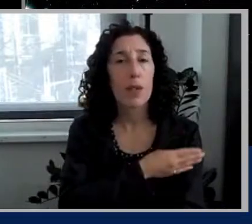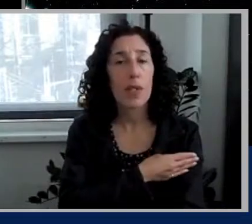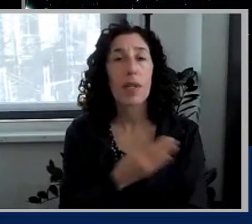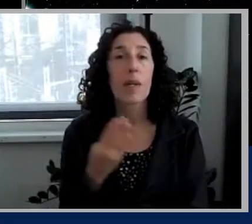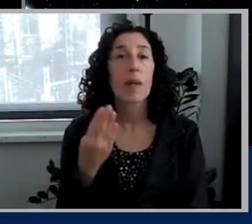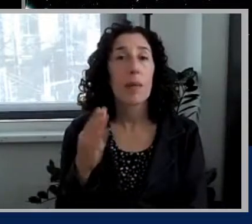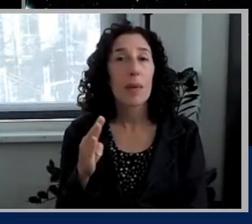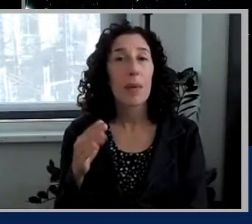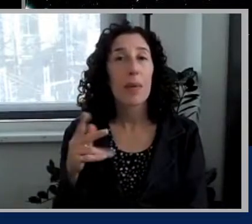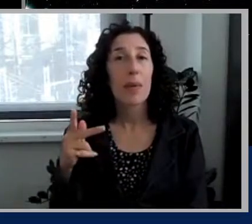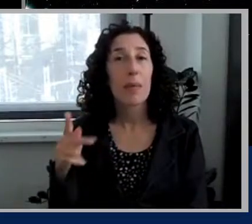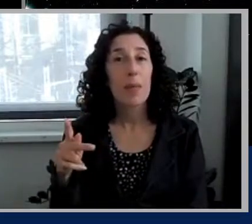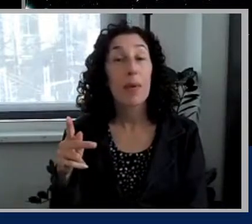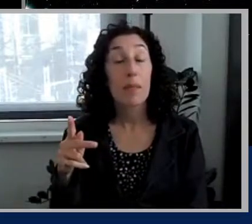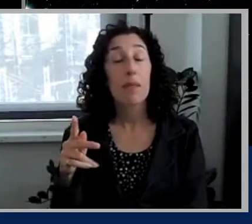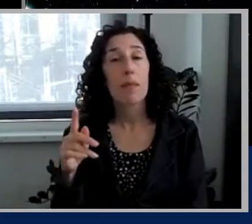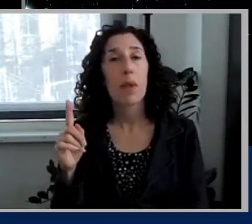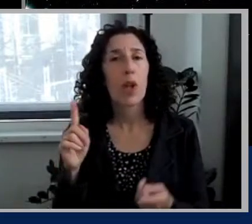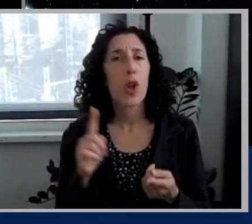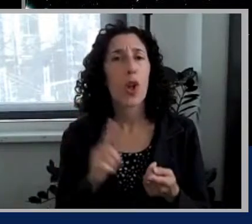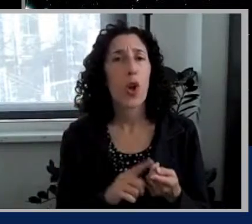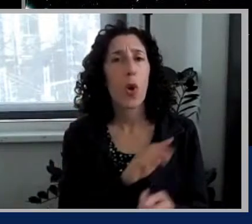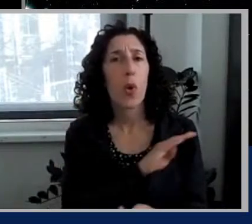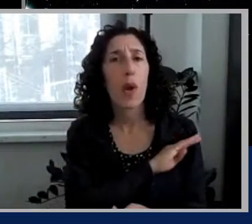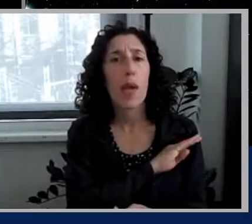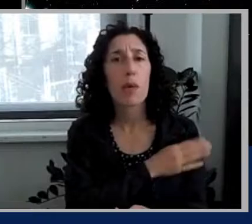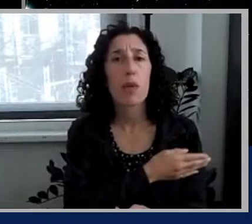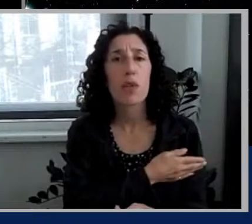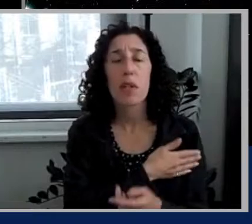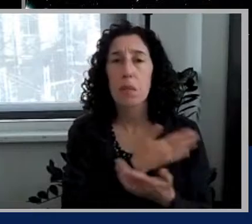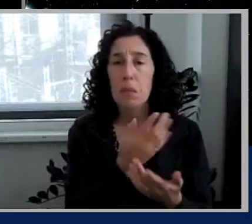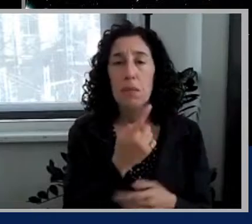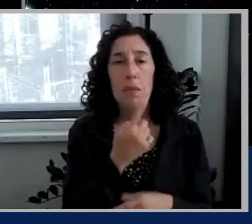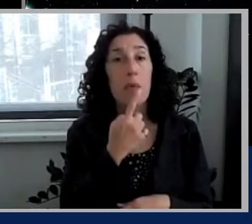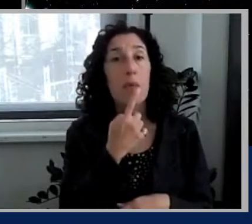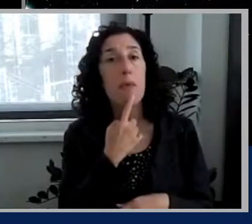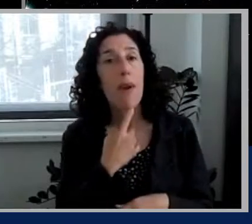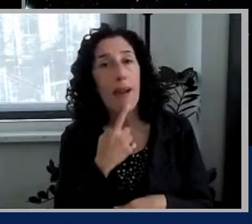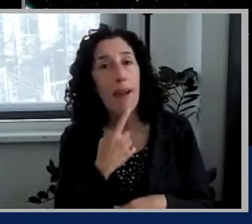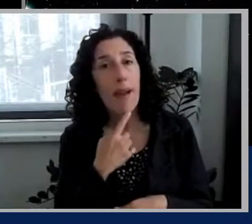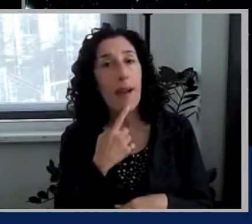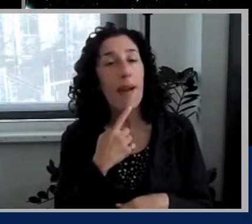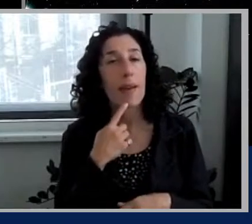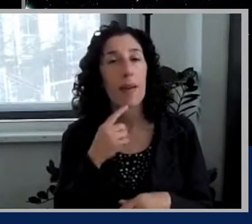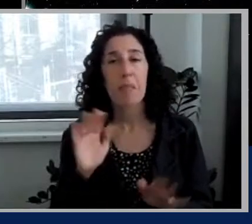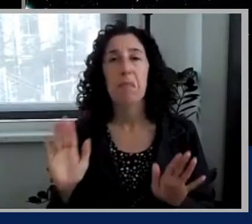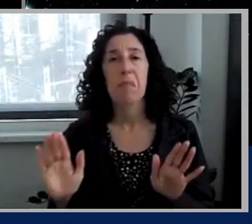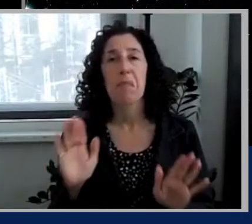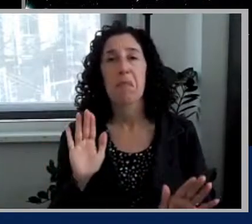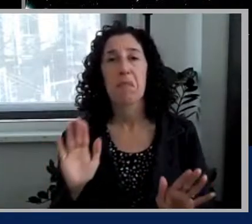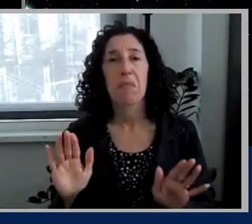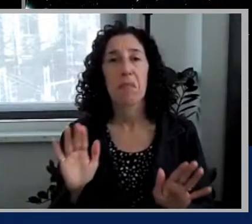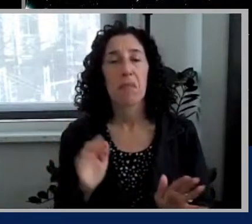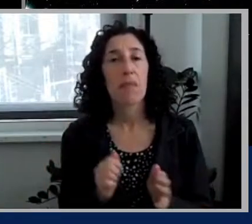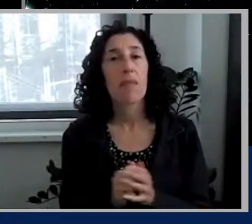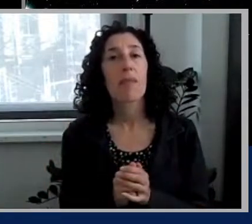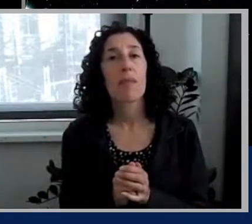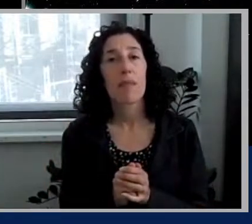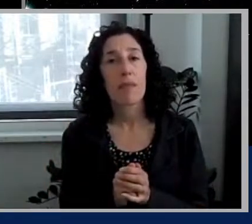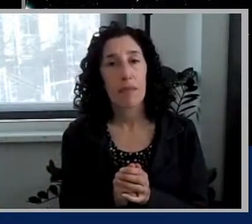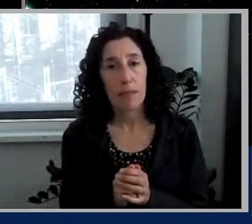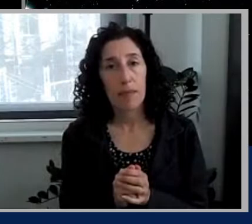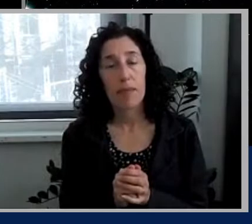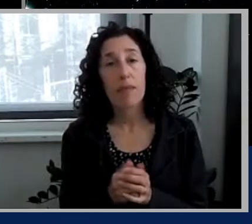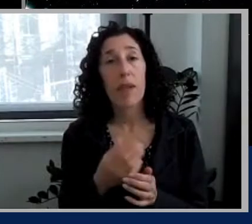the lower energies will typically be the reds, for example. But it's always about being authentic to the scientific story